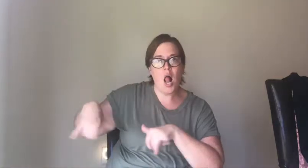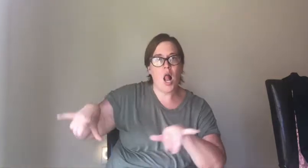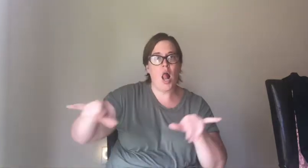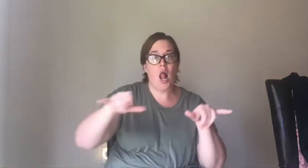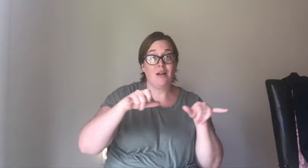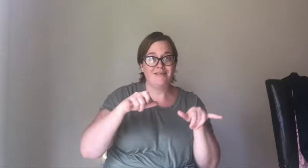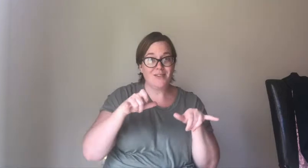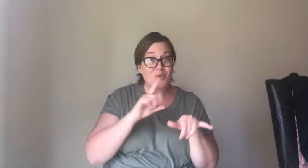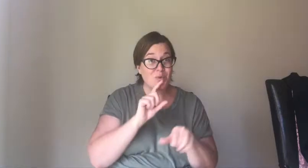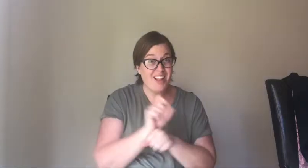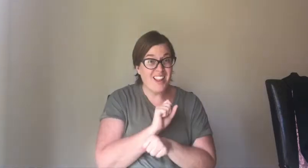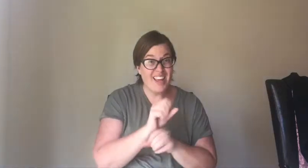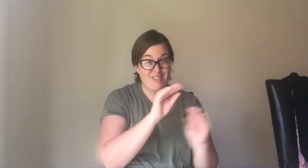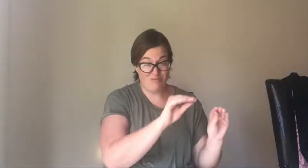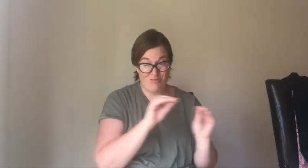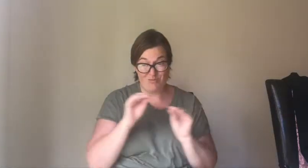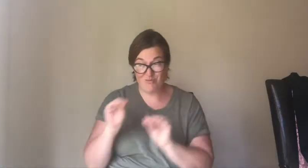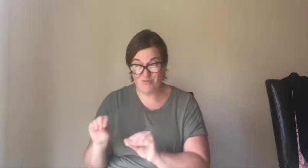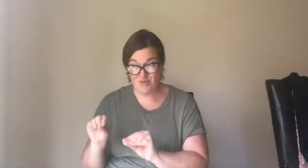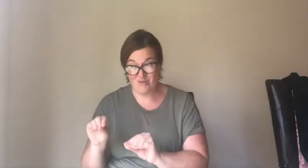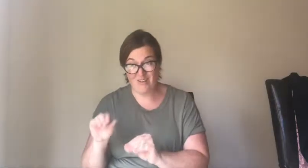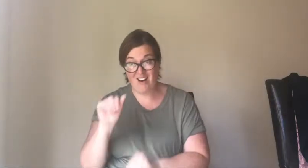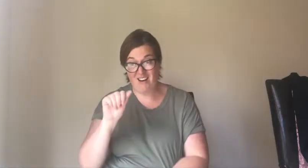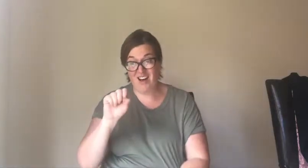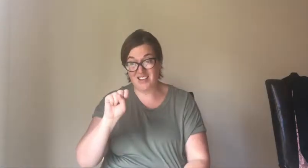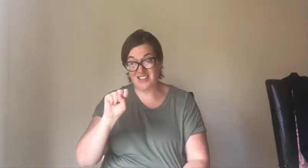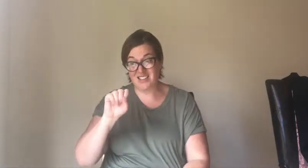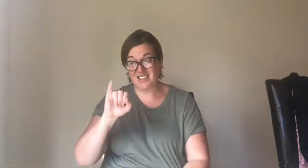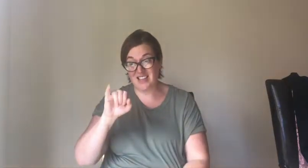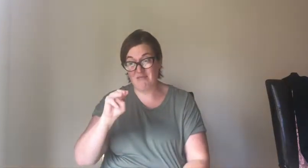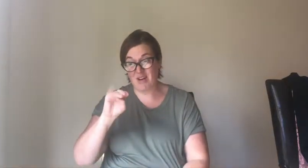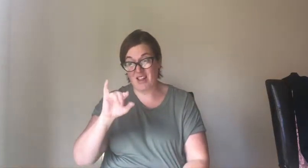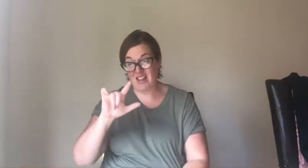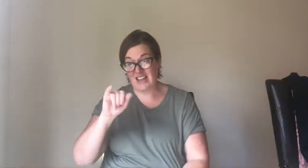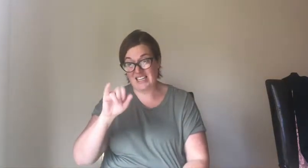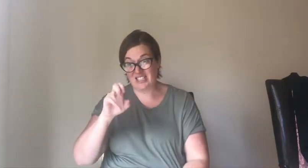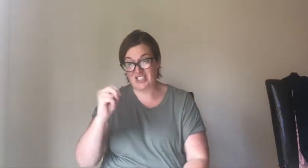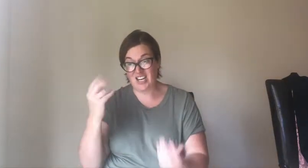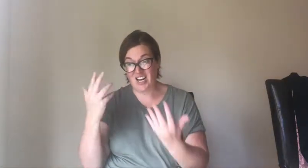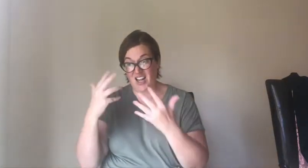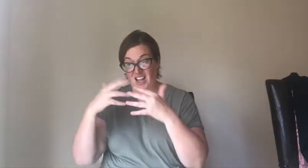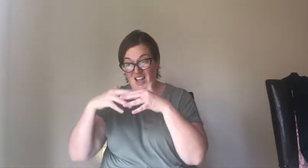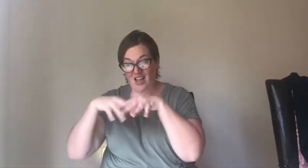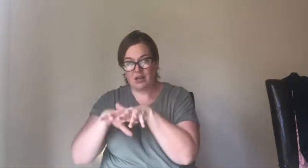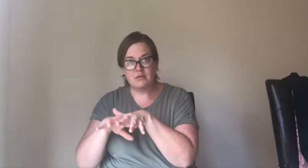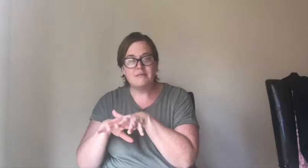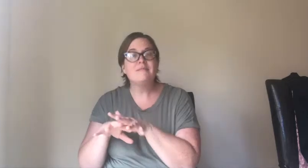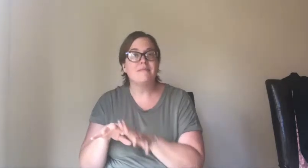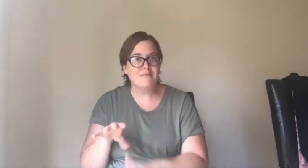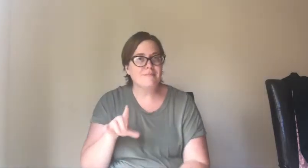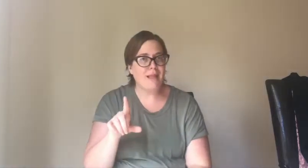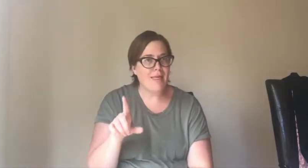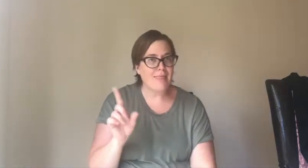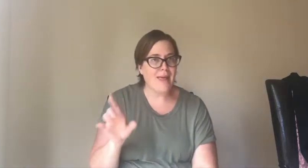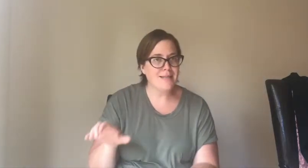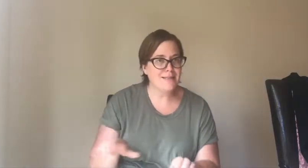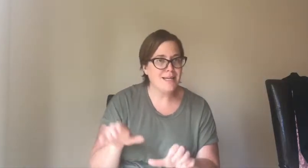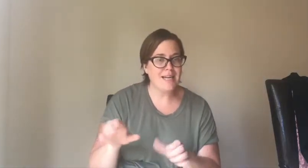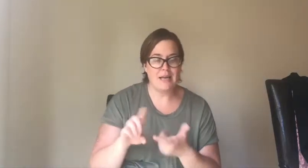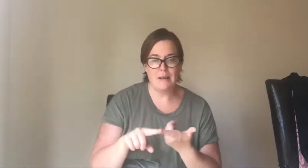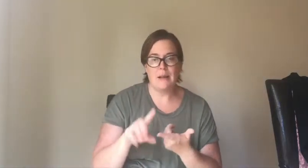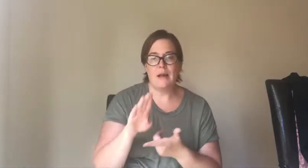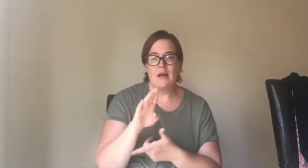persecution, it is assimilation. The greatest threat for God's people in exile is not persecution, it